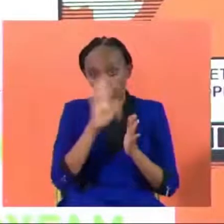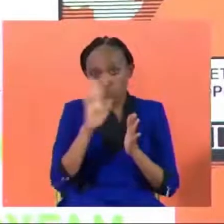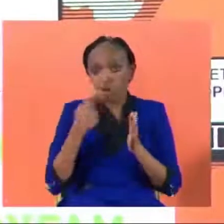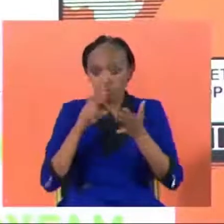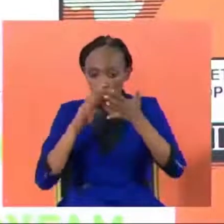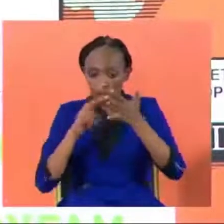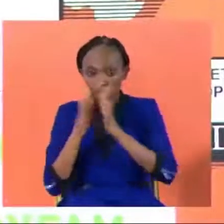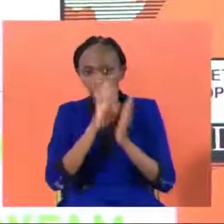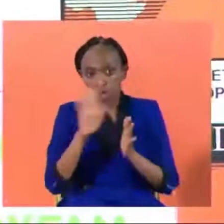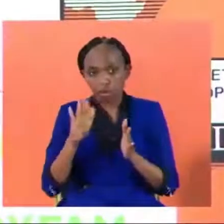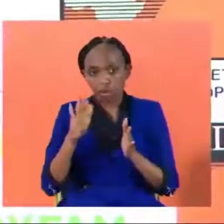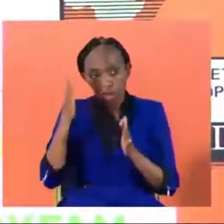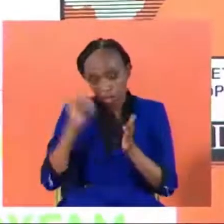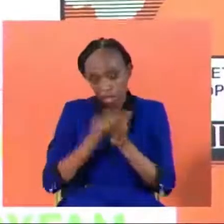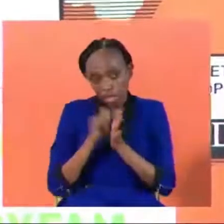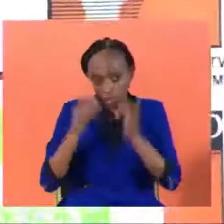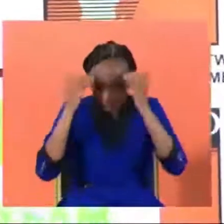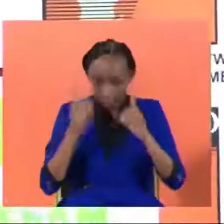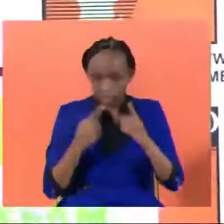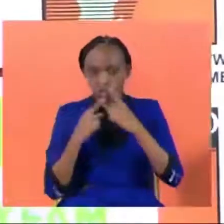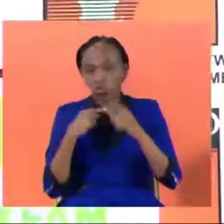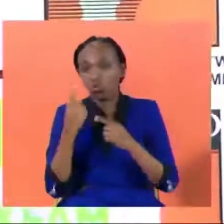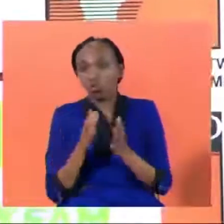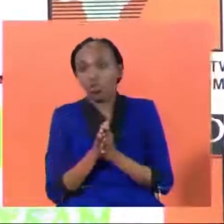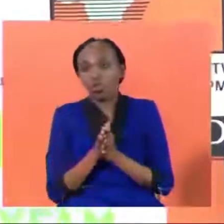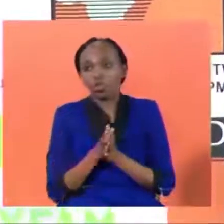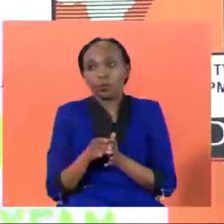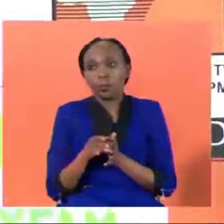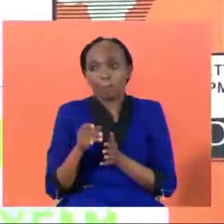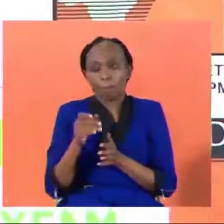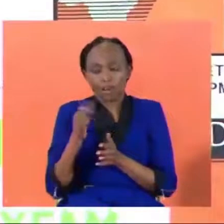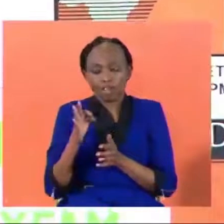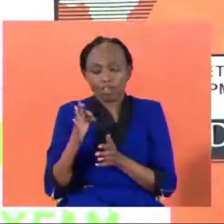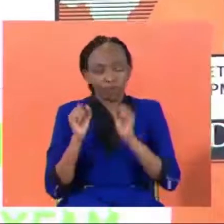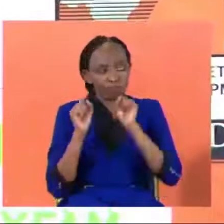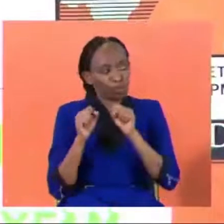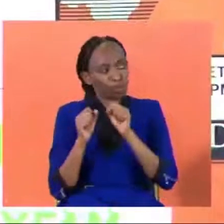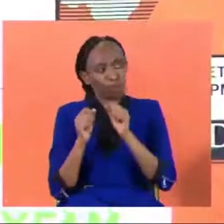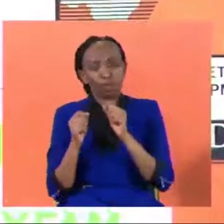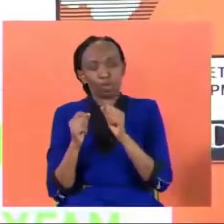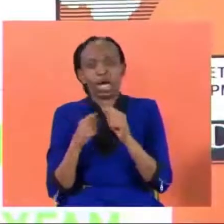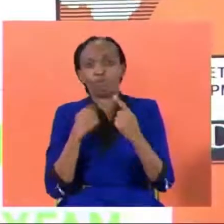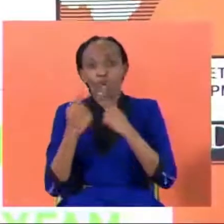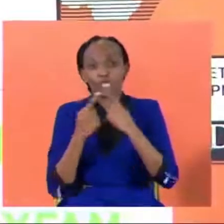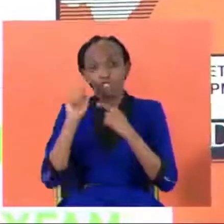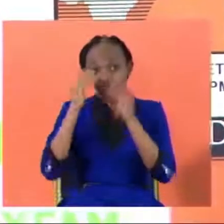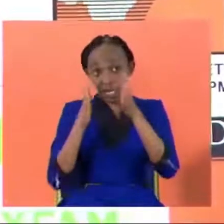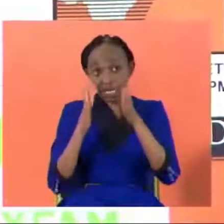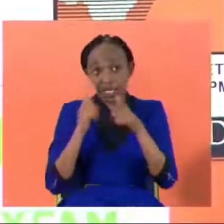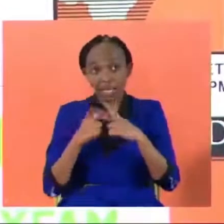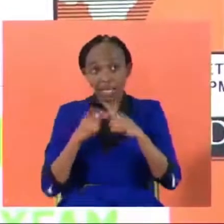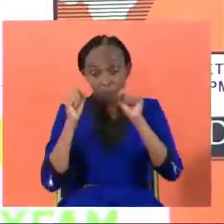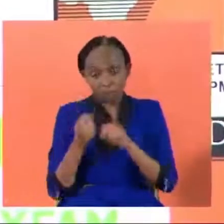your story, because that will determine who you will speak to. If I'm just catering for the Kenyan audience, then it may just make